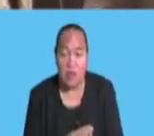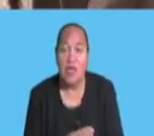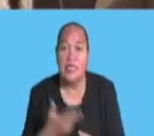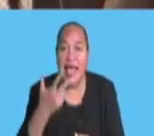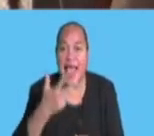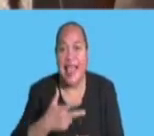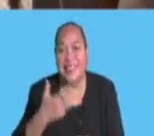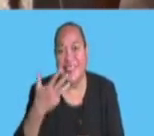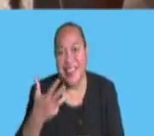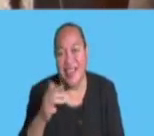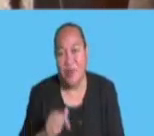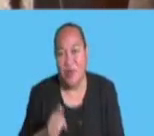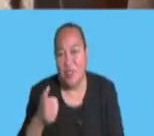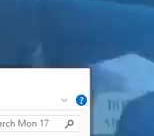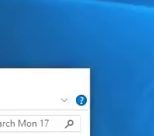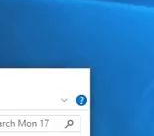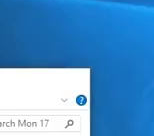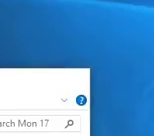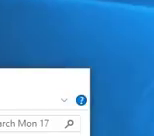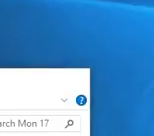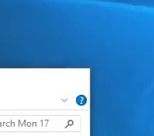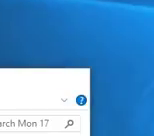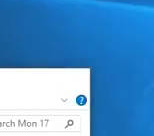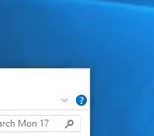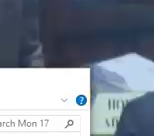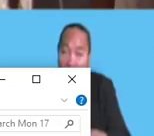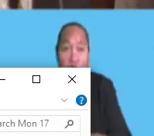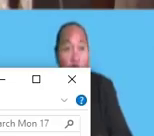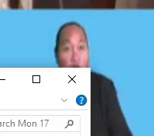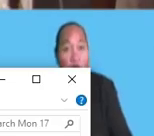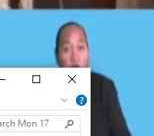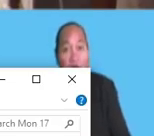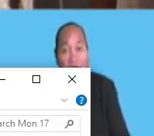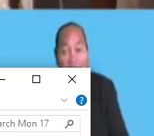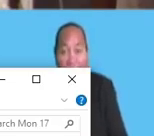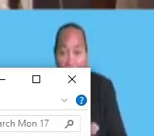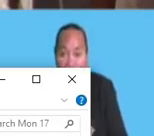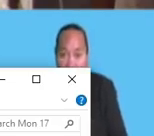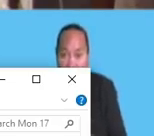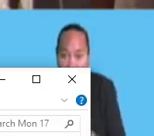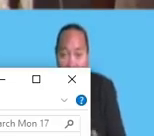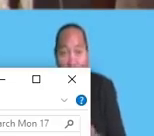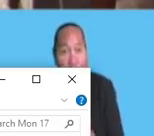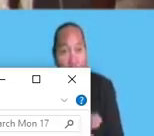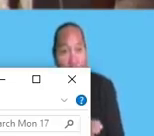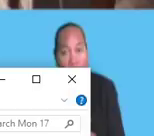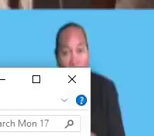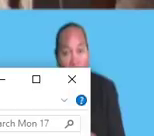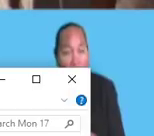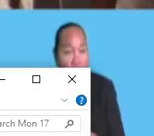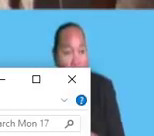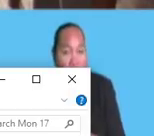at 89.6 million, with a total allocation of 12.8 million for the Ministry of Disaster Management and